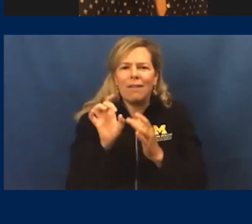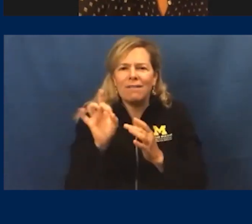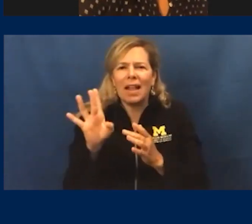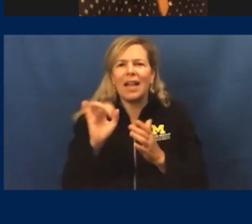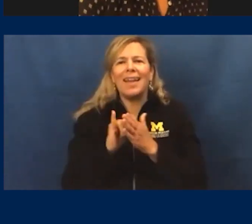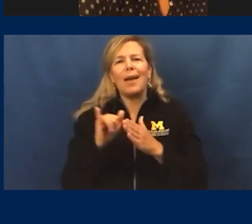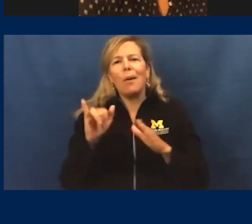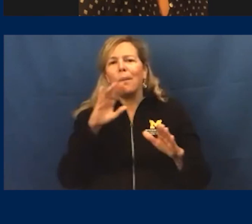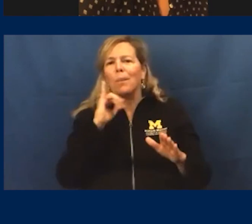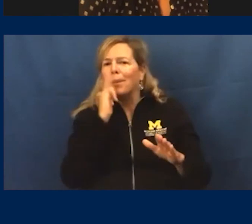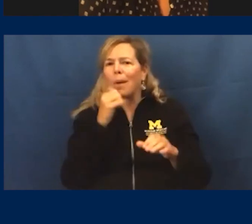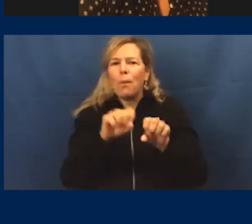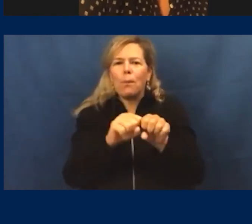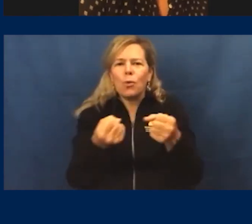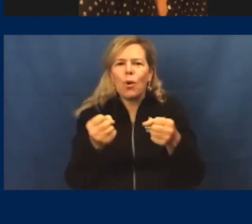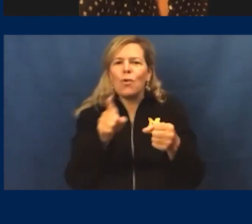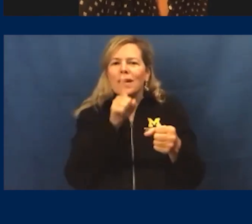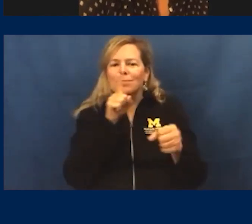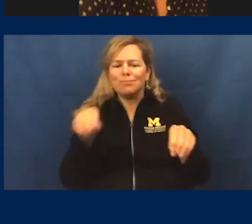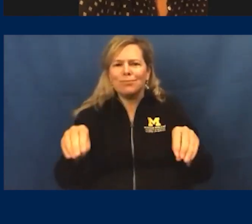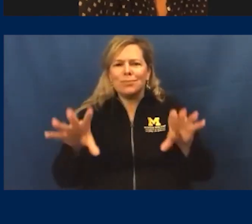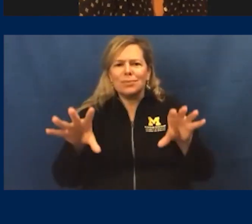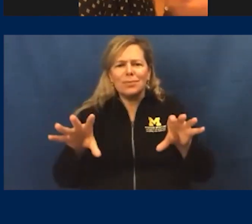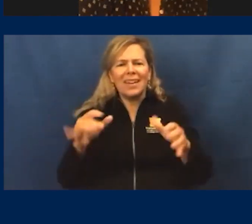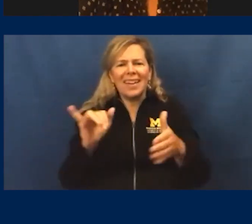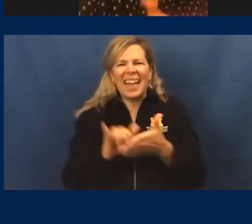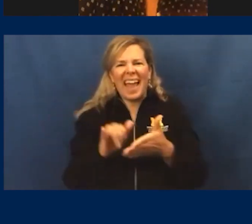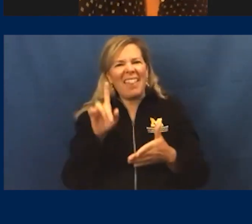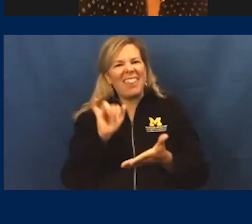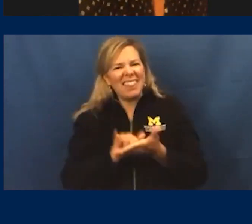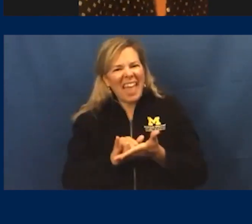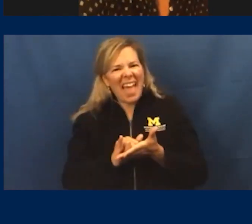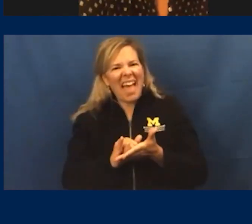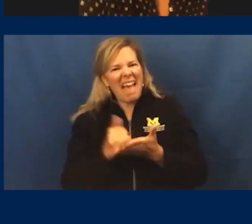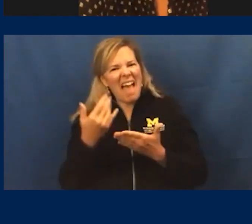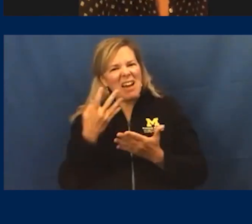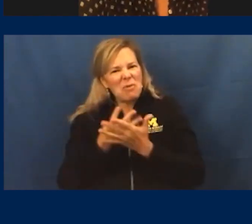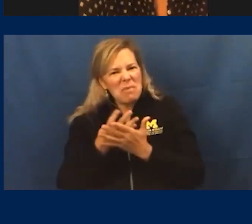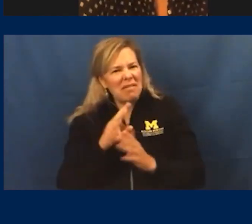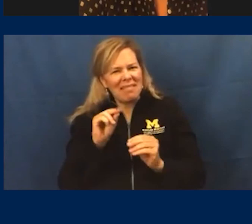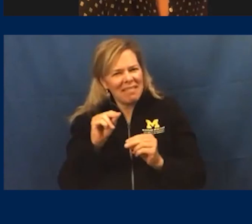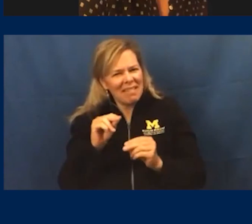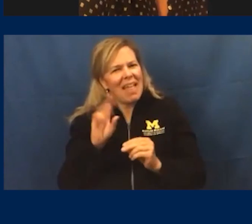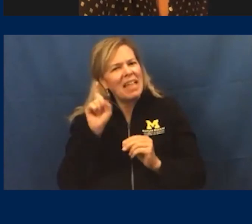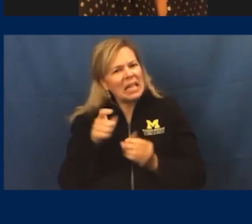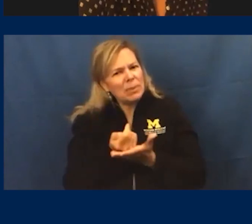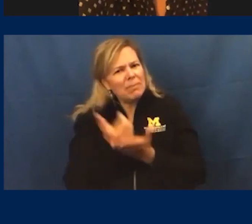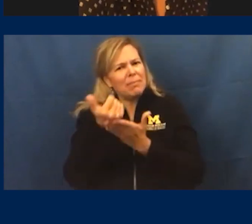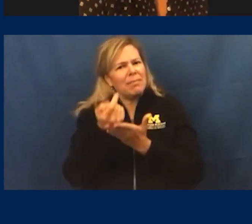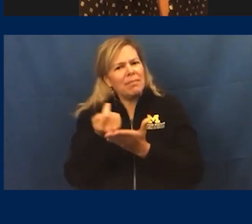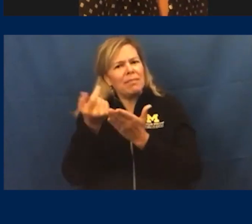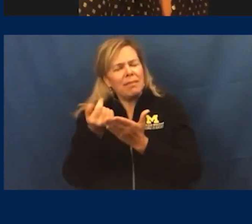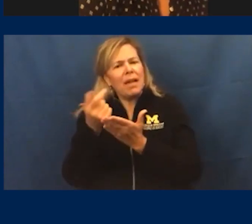decriminalized, and reallocation from funds from policing to the social determinants of health that Paula mentioned has to